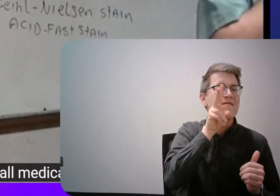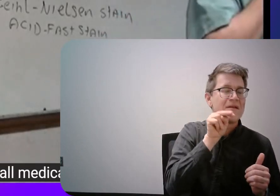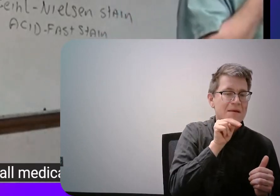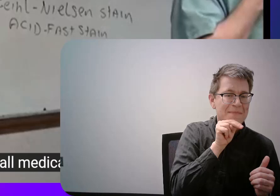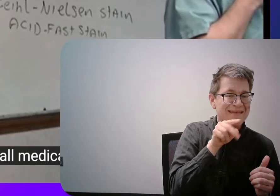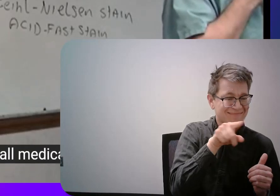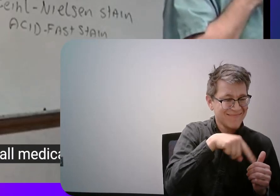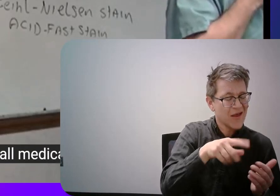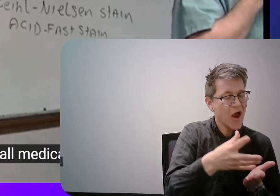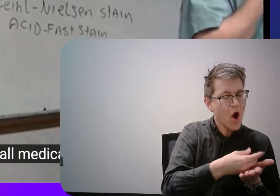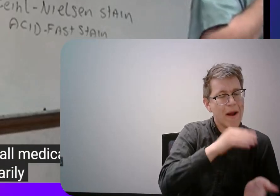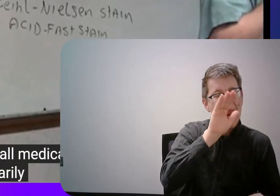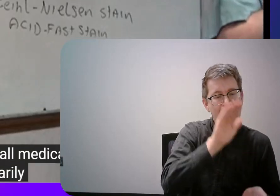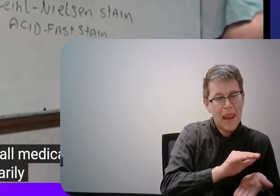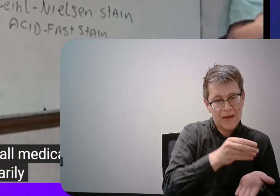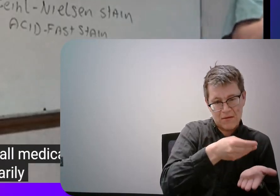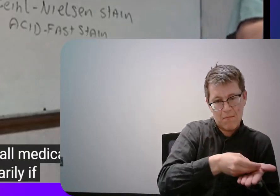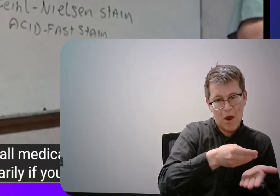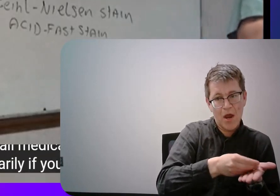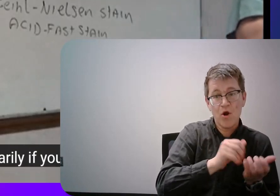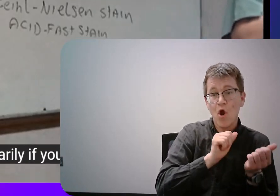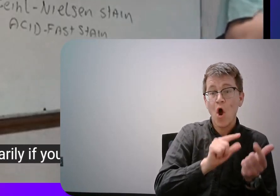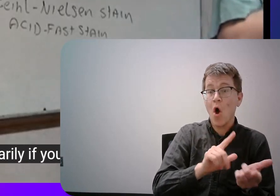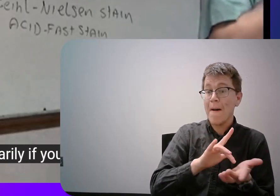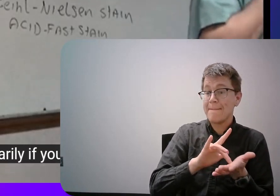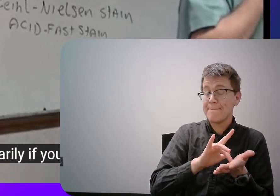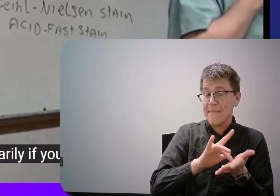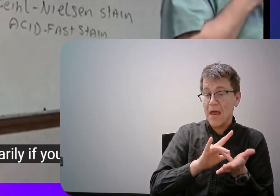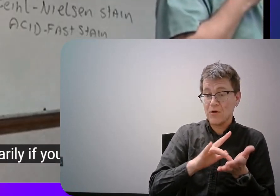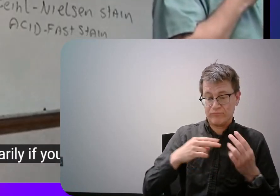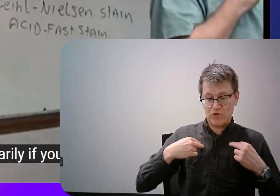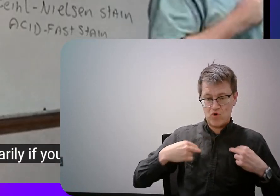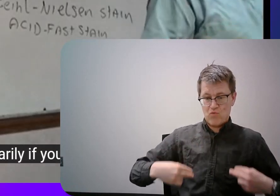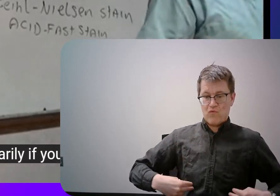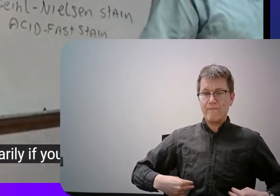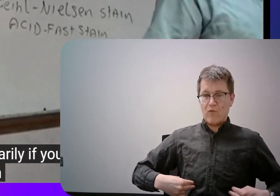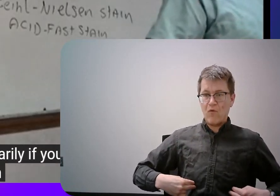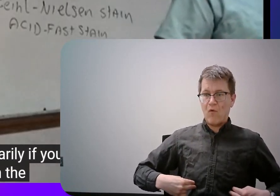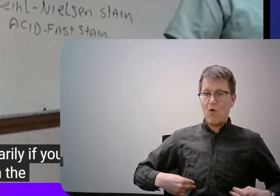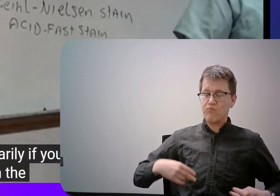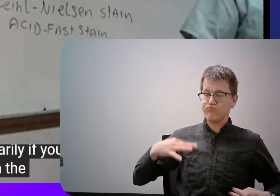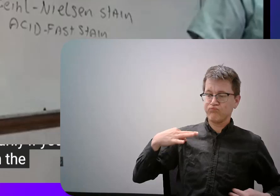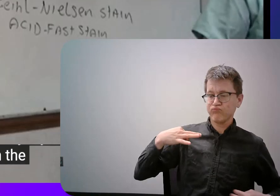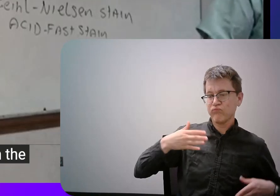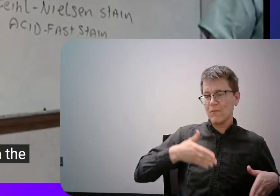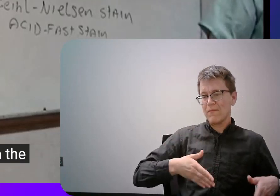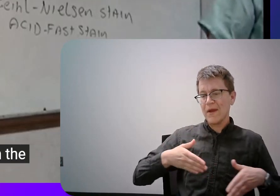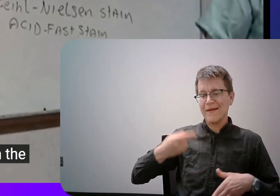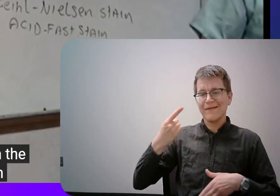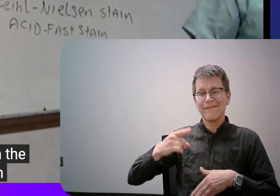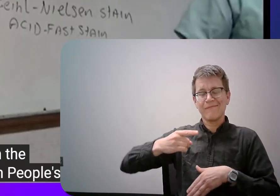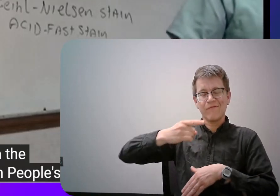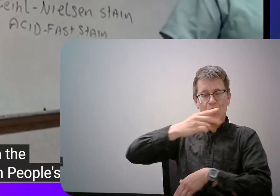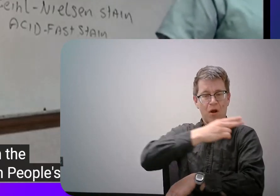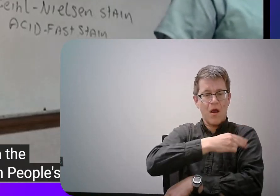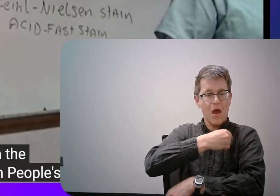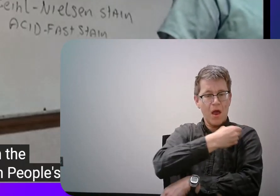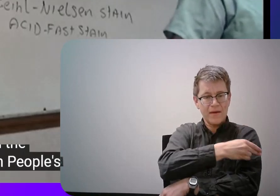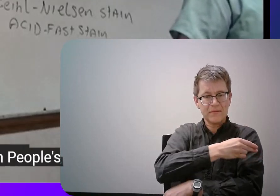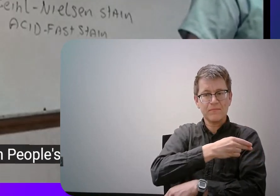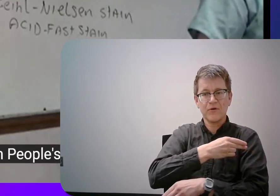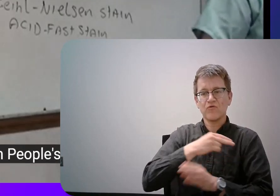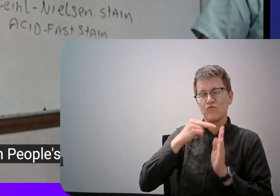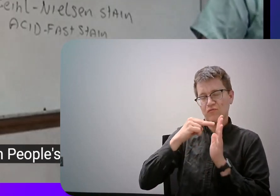All medical uniforms that you wear, primarily if you look at a tag, will say made in the People's Republic of Vietnam.